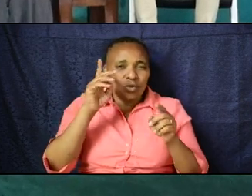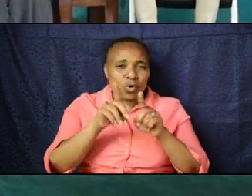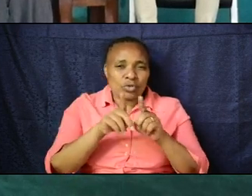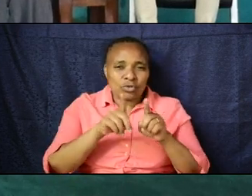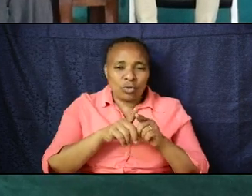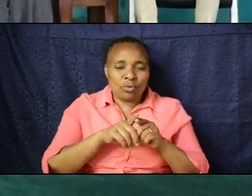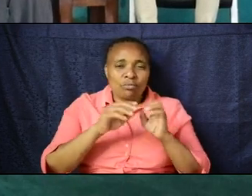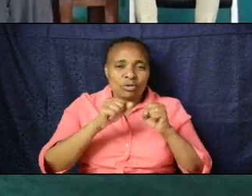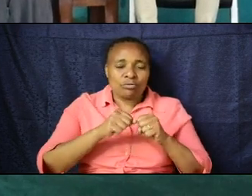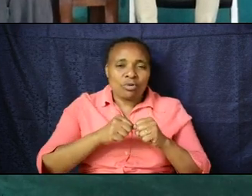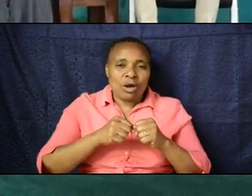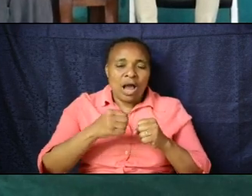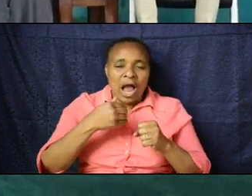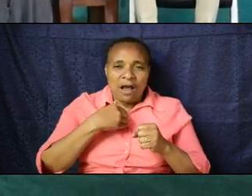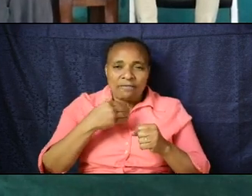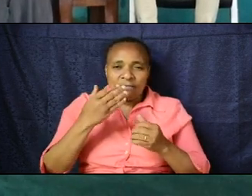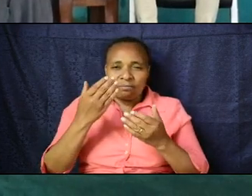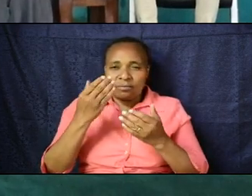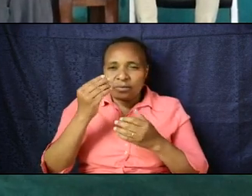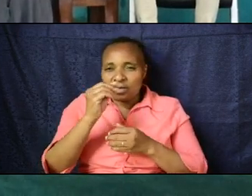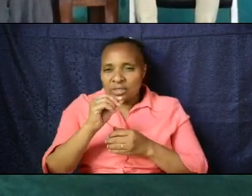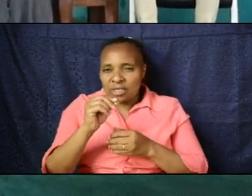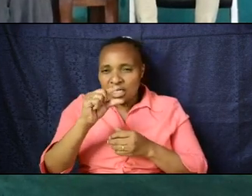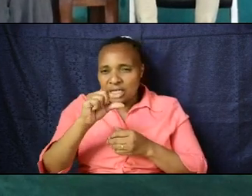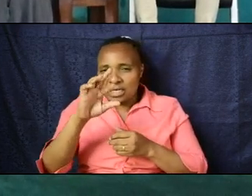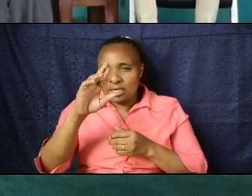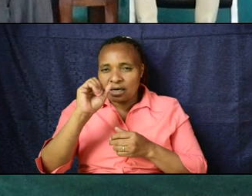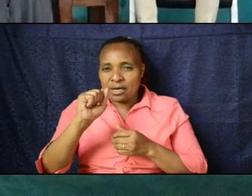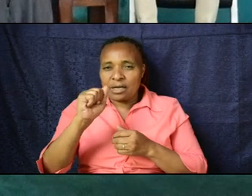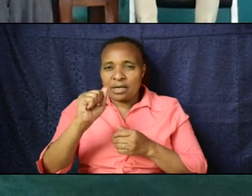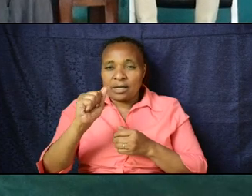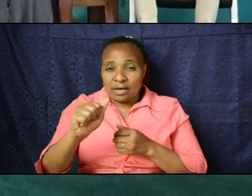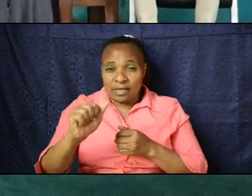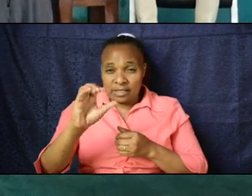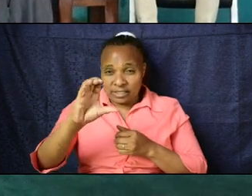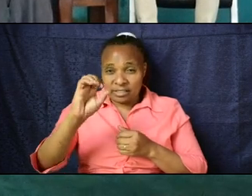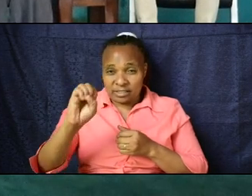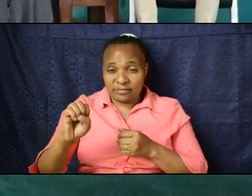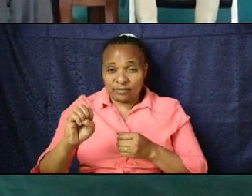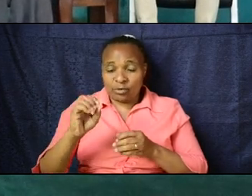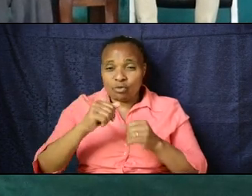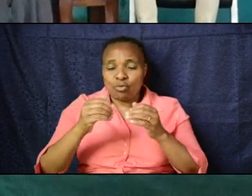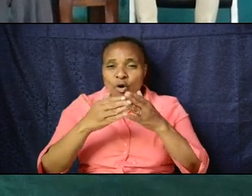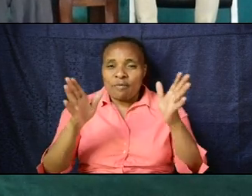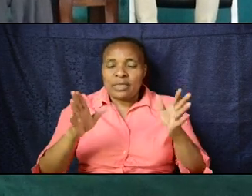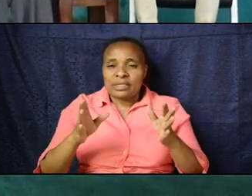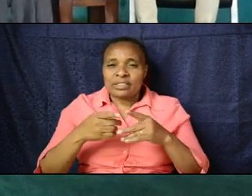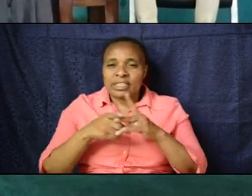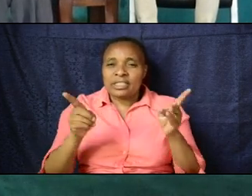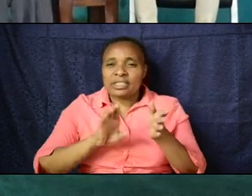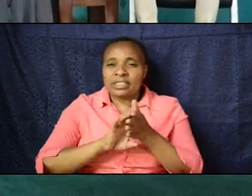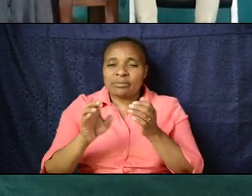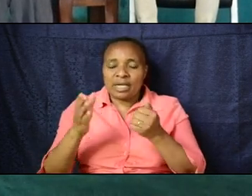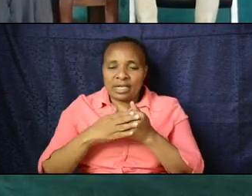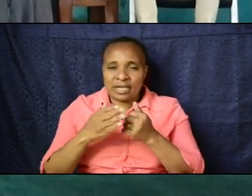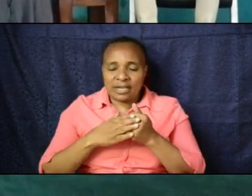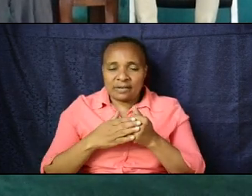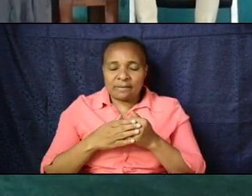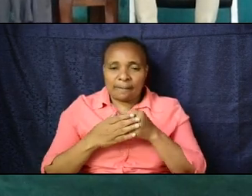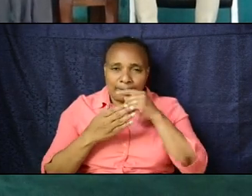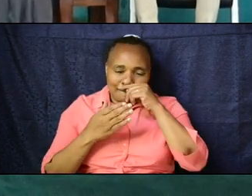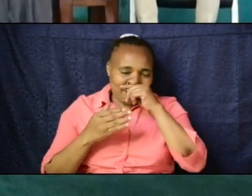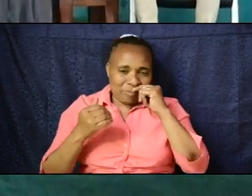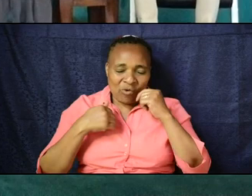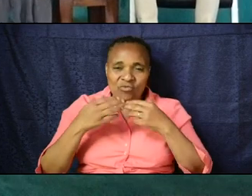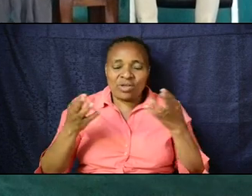some insights from Greece. You know, just to lead you through it, you can open Genesis chapter 9. I already have,